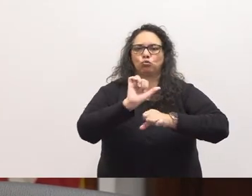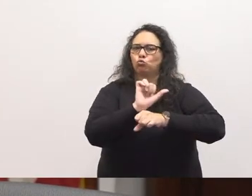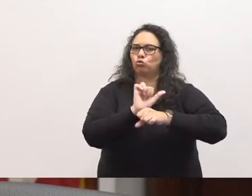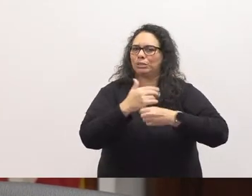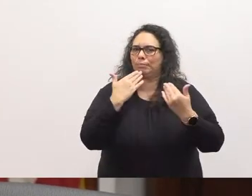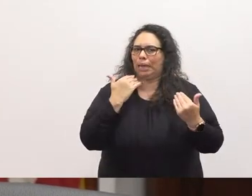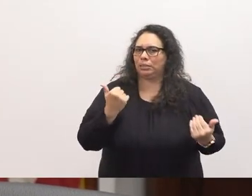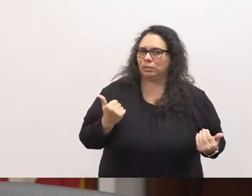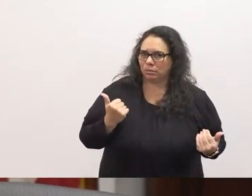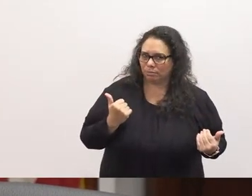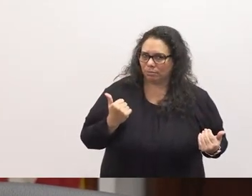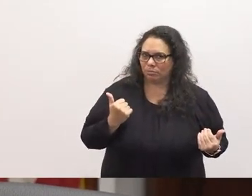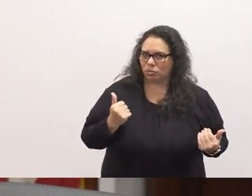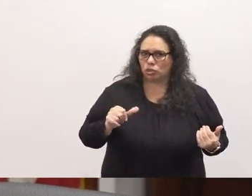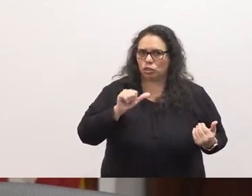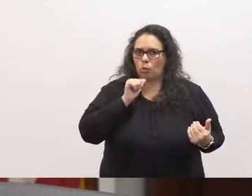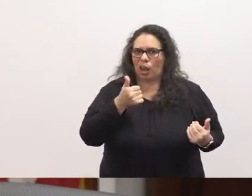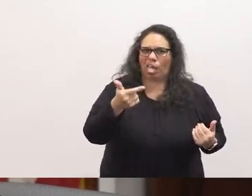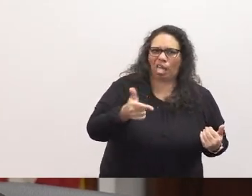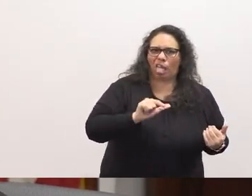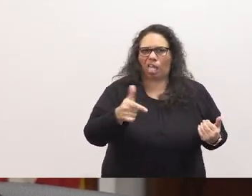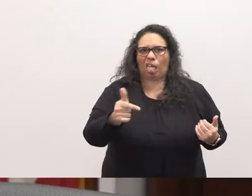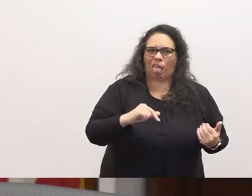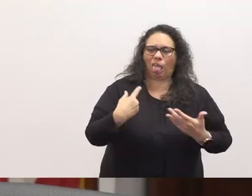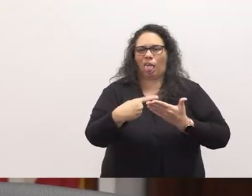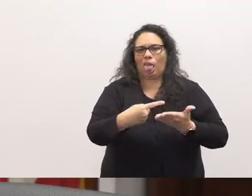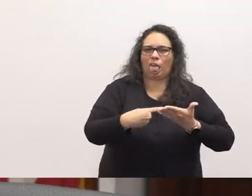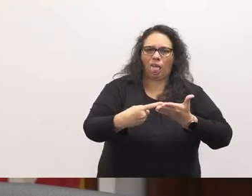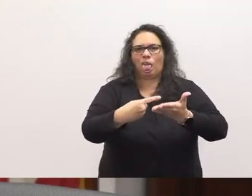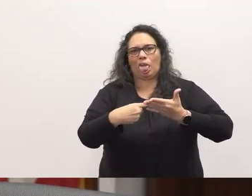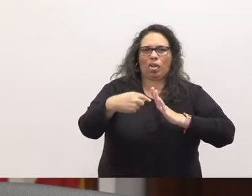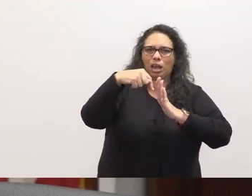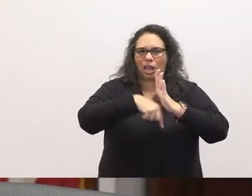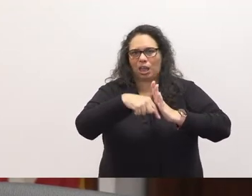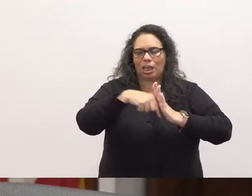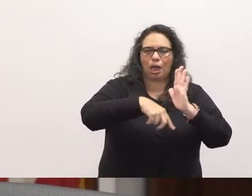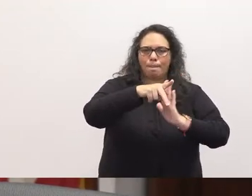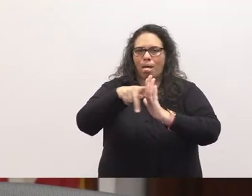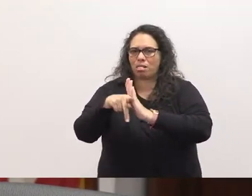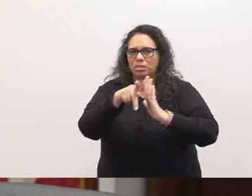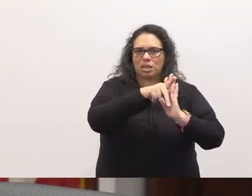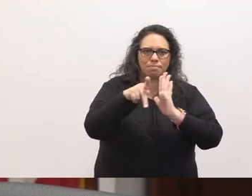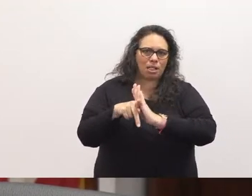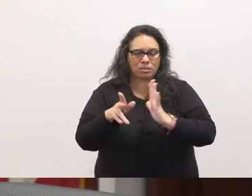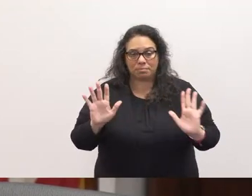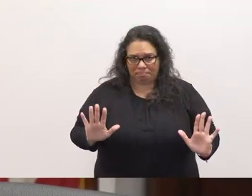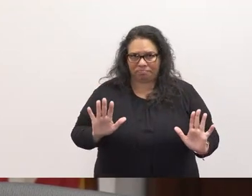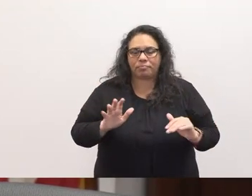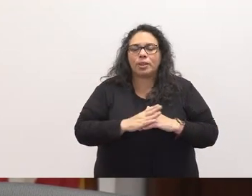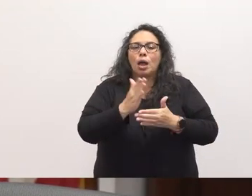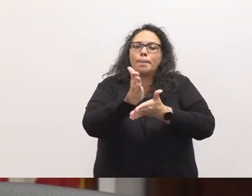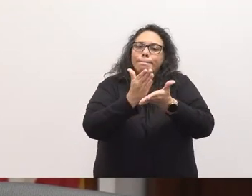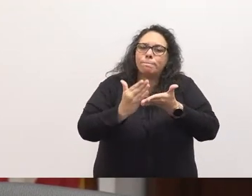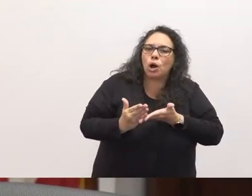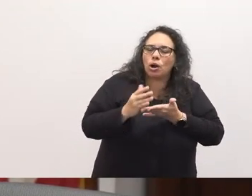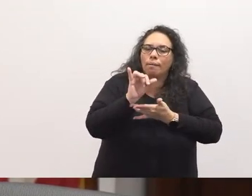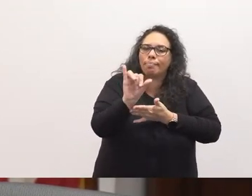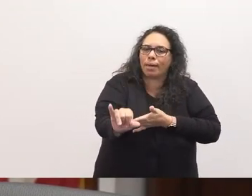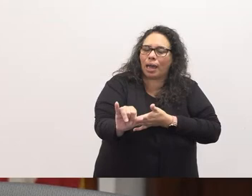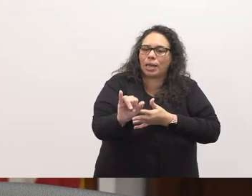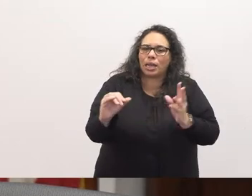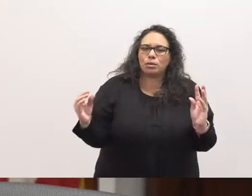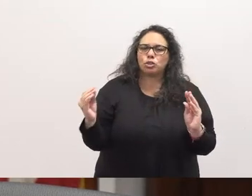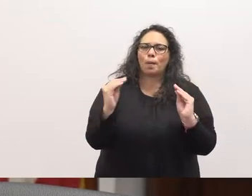so that we're not on an ongoing basis, you know, digging deep into policies. Part of this was that some of these are